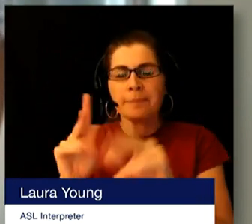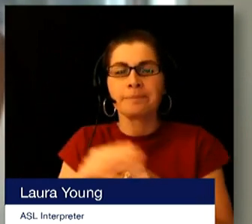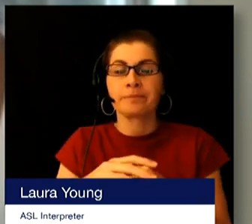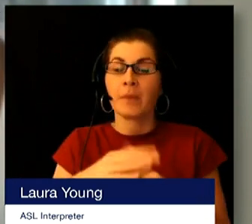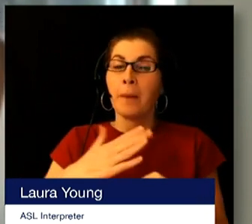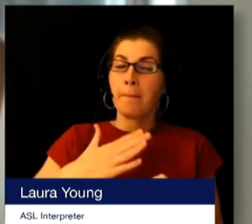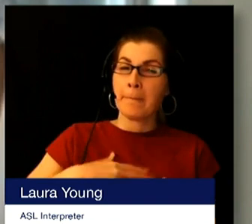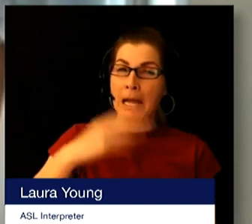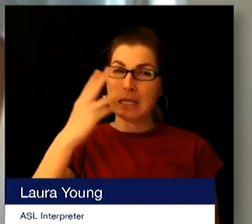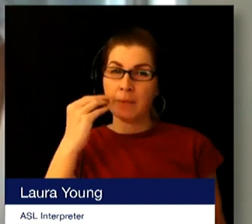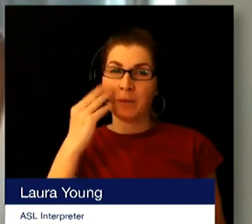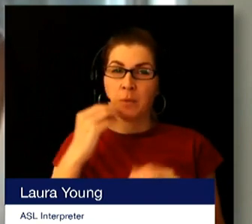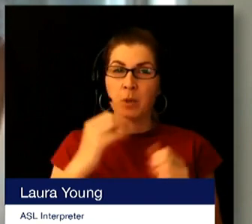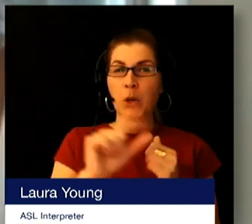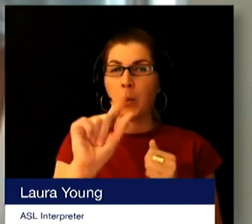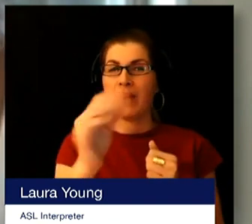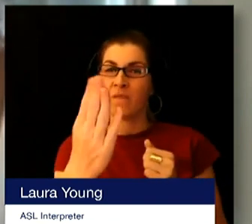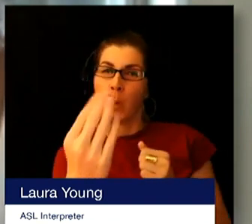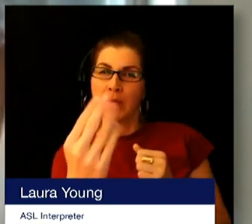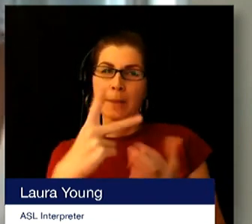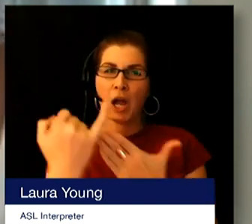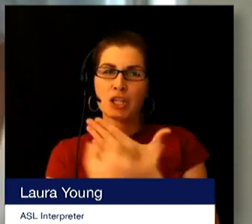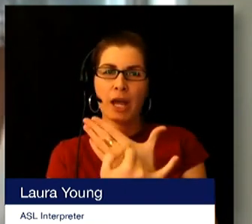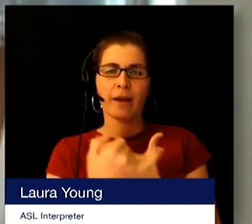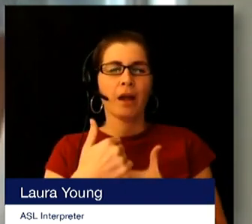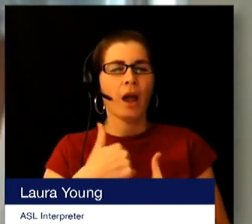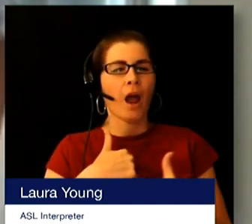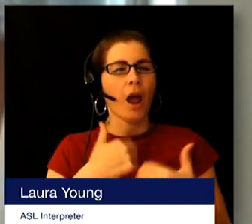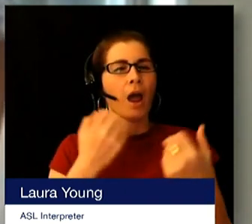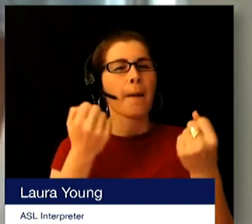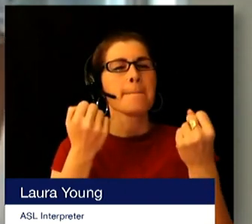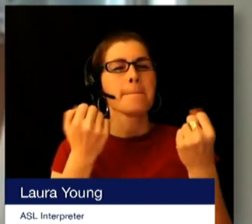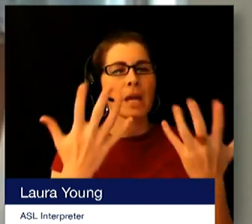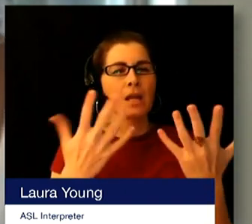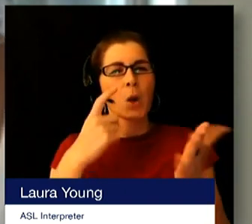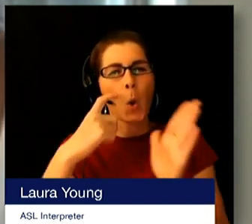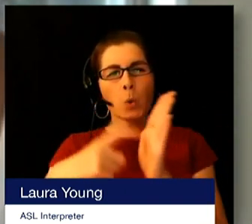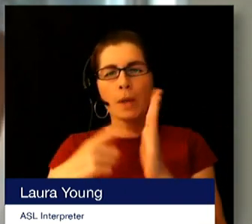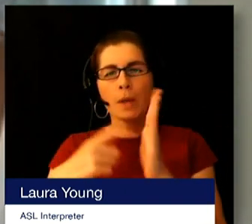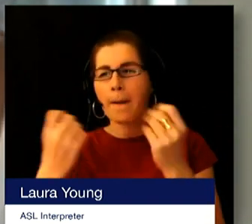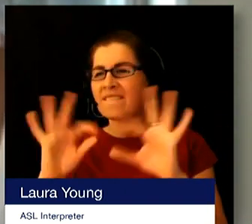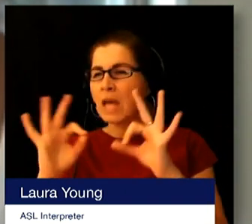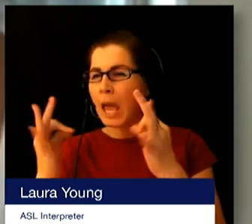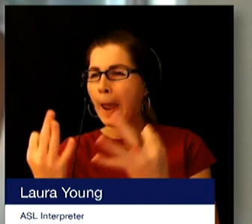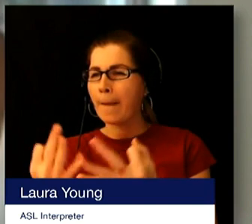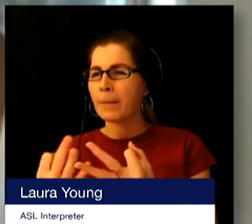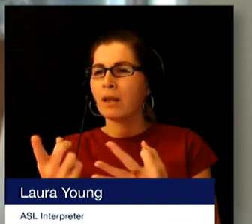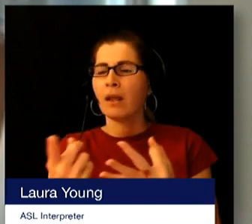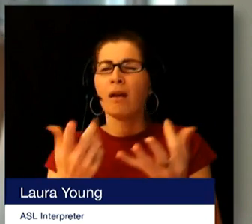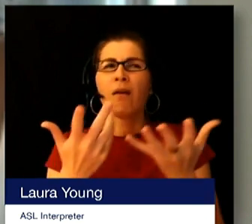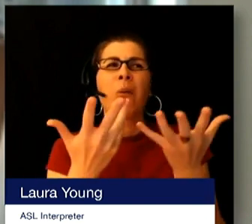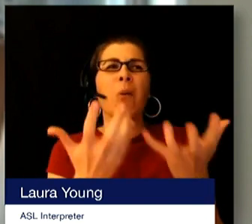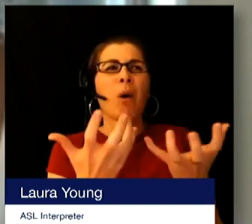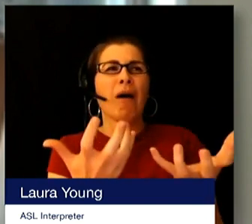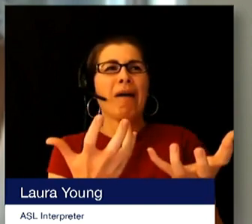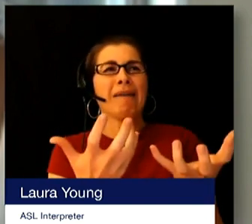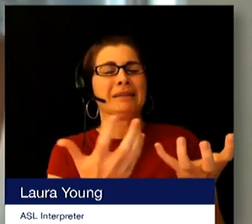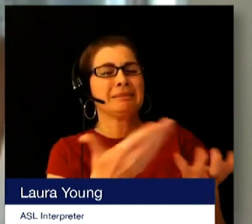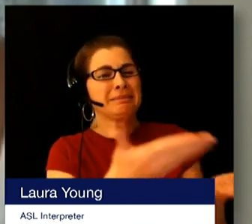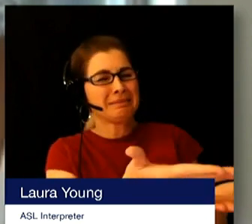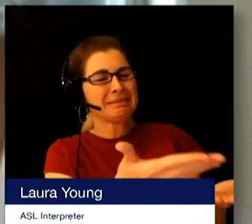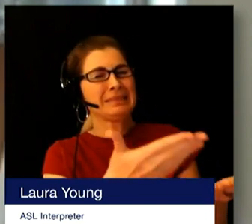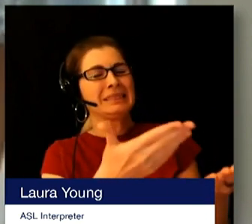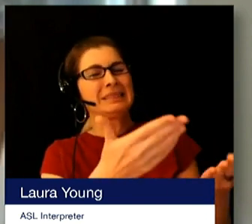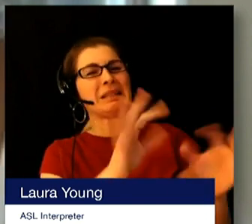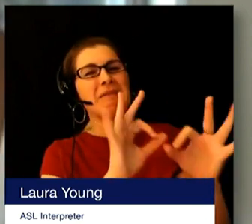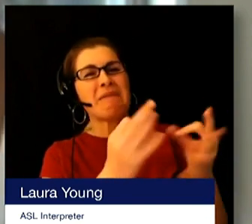Clemency Project 2014, I encountered so many families who were just desperate to have their loved ones come home because